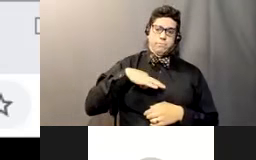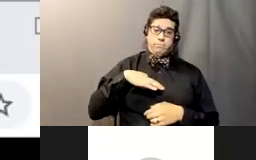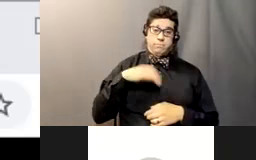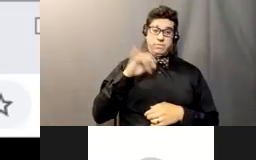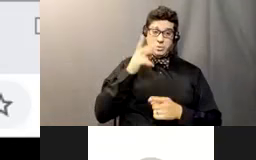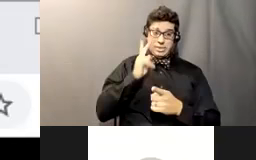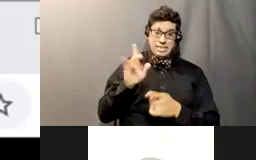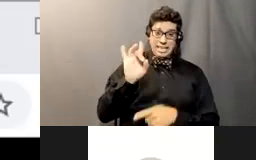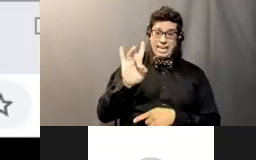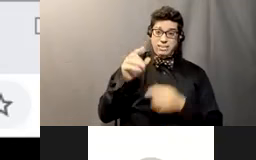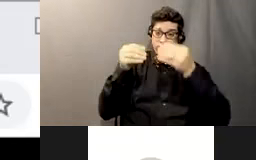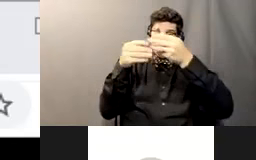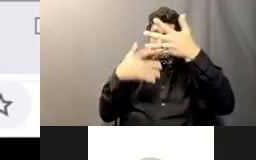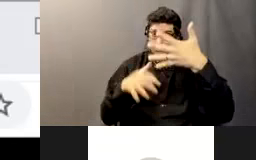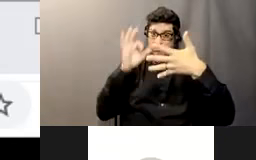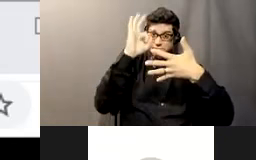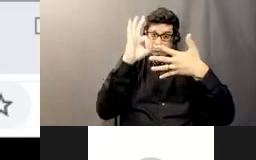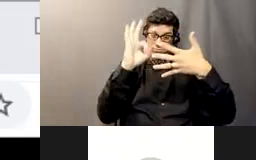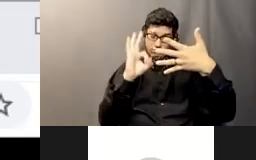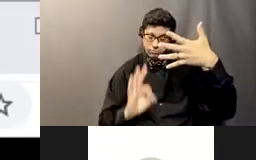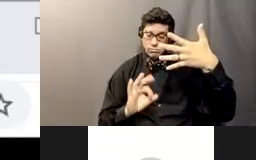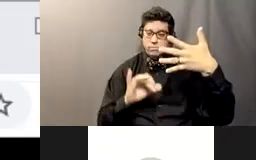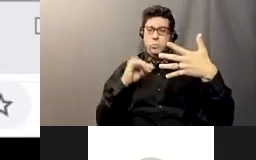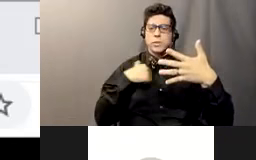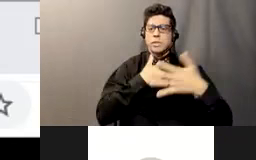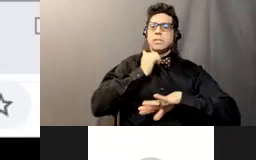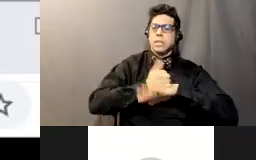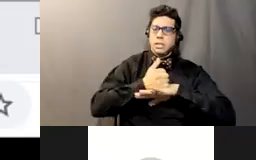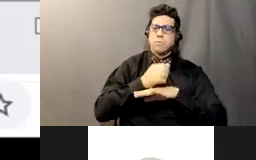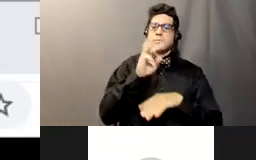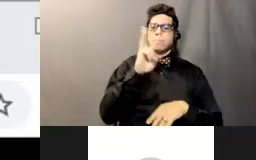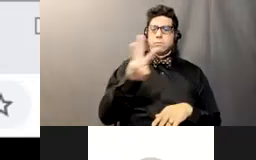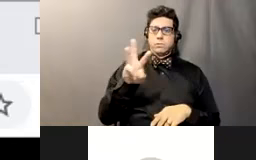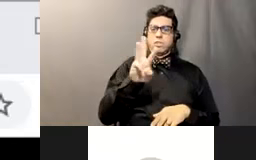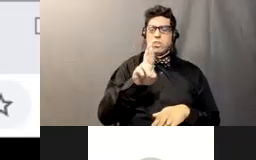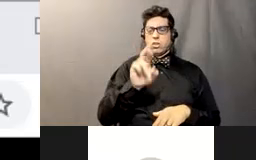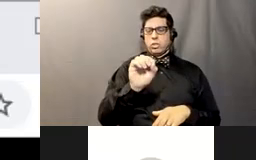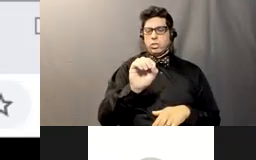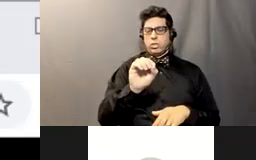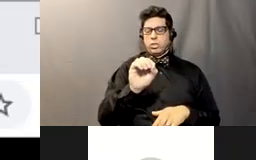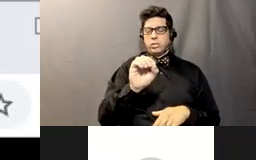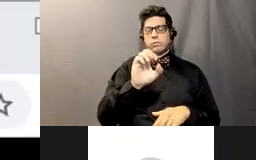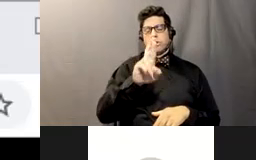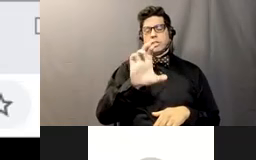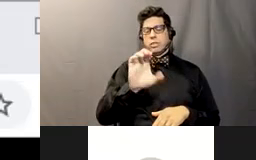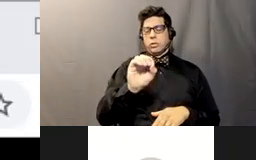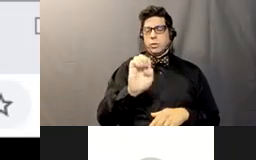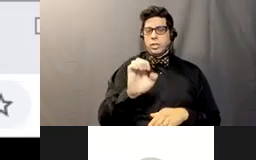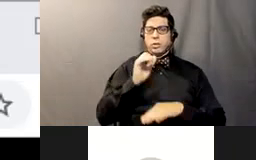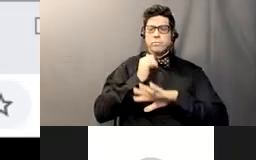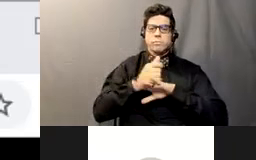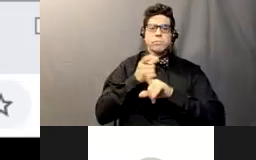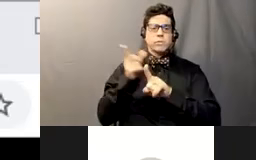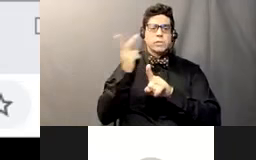wellness. So we designed an online event with a web page on our RCOE website that included live and recorded